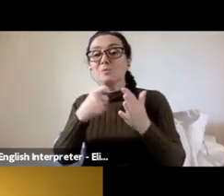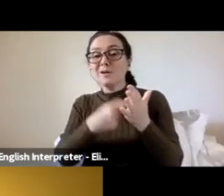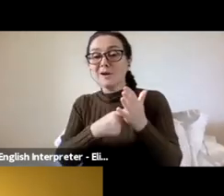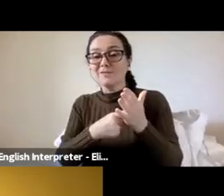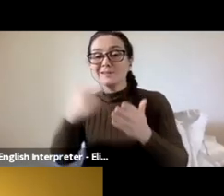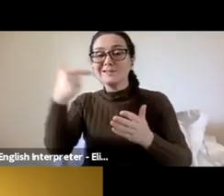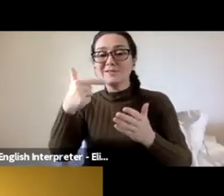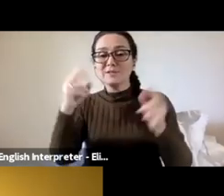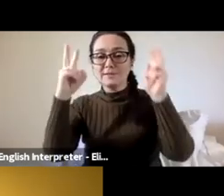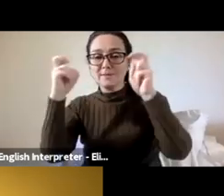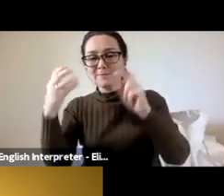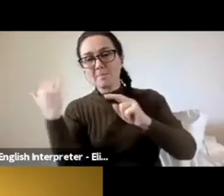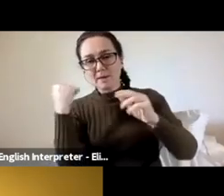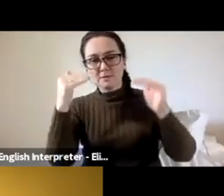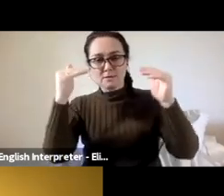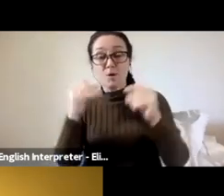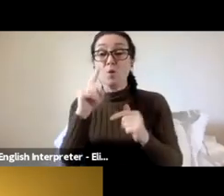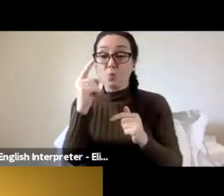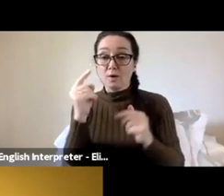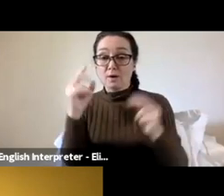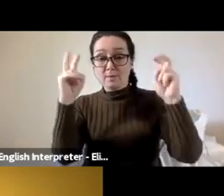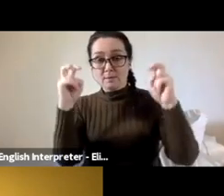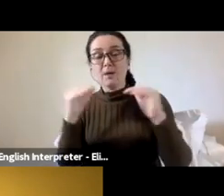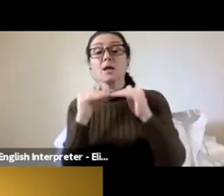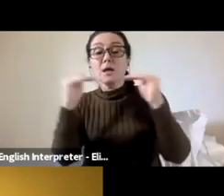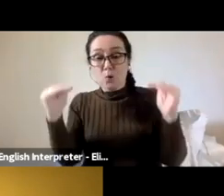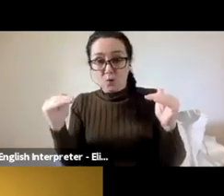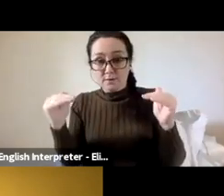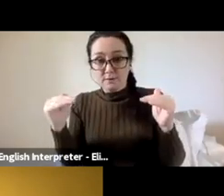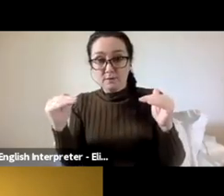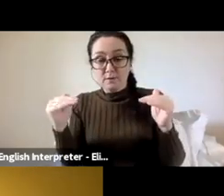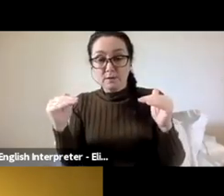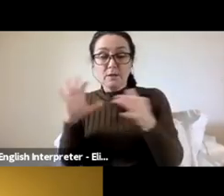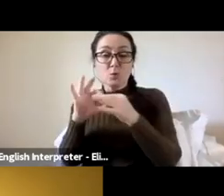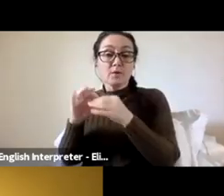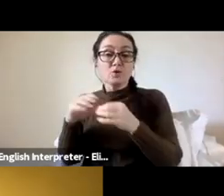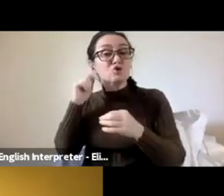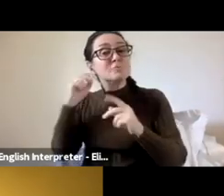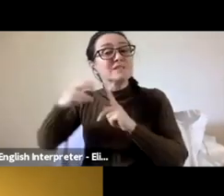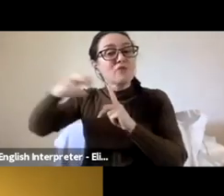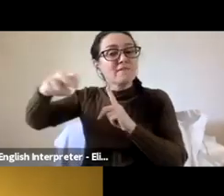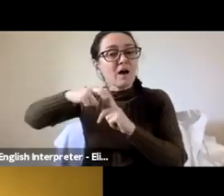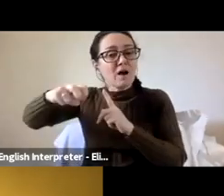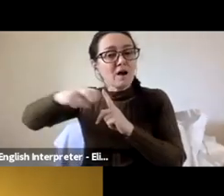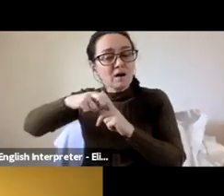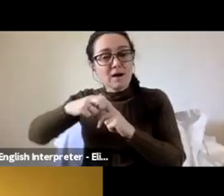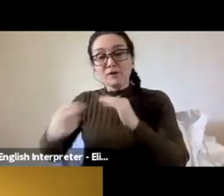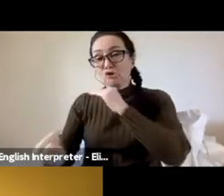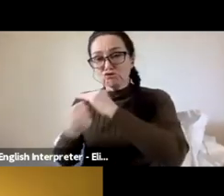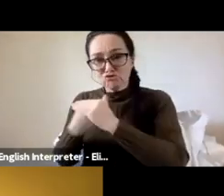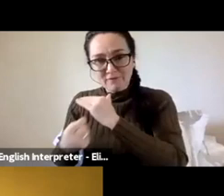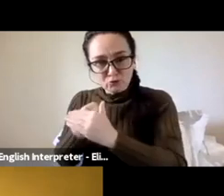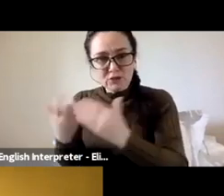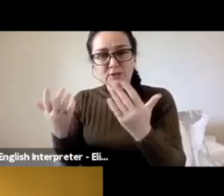was about equality and gypsy travelers and refugees and